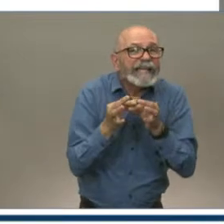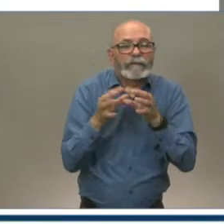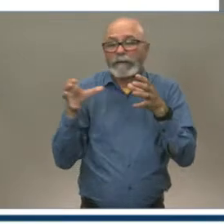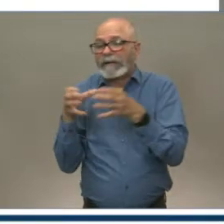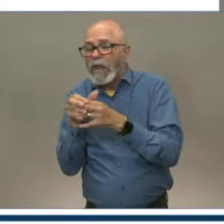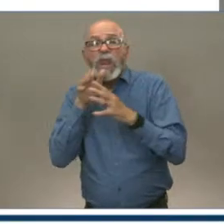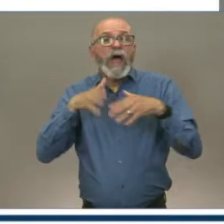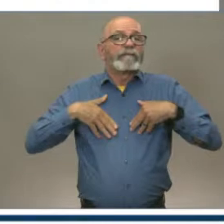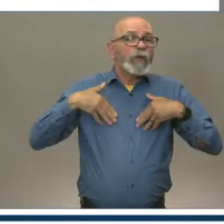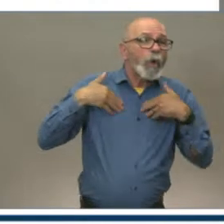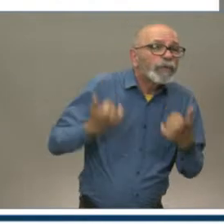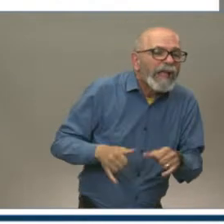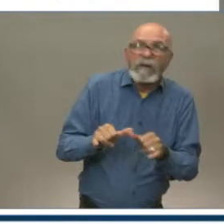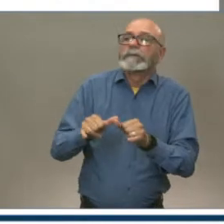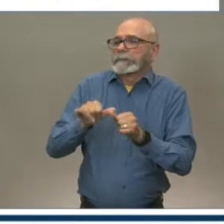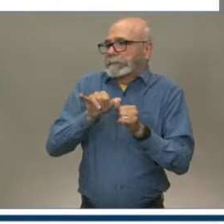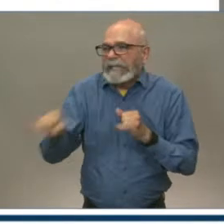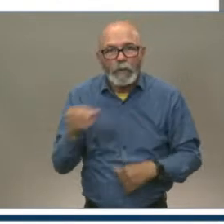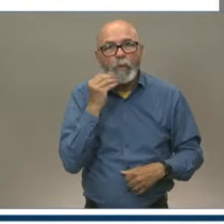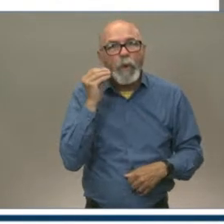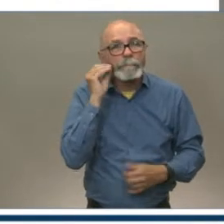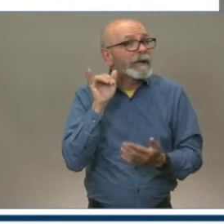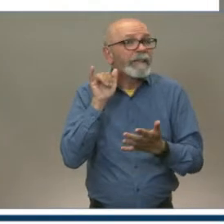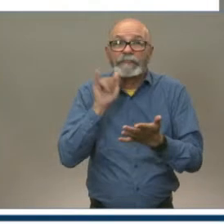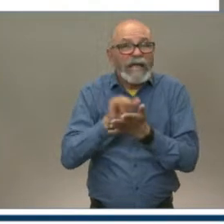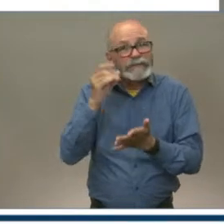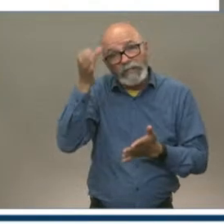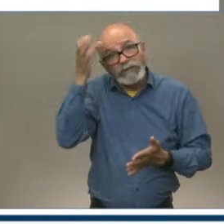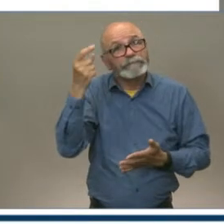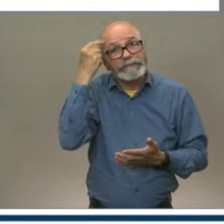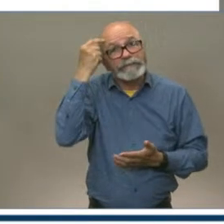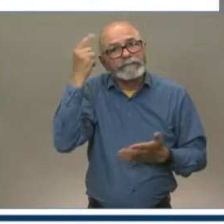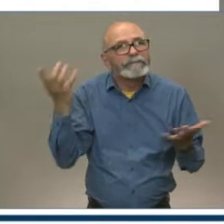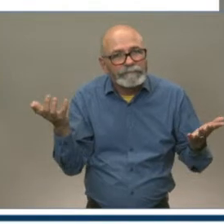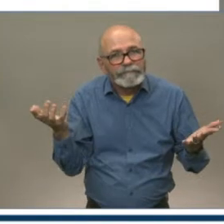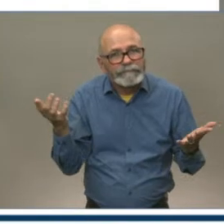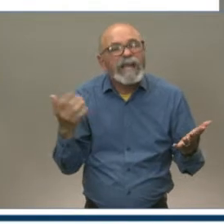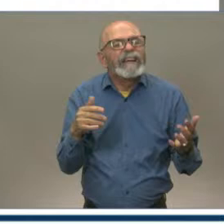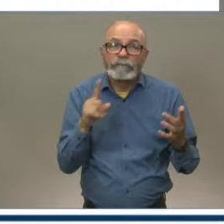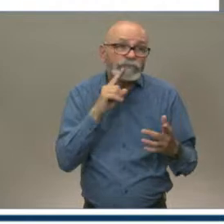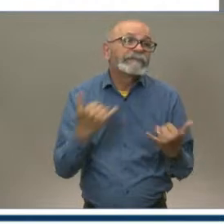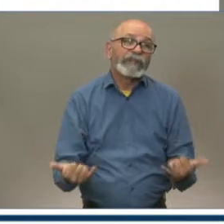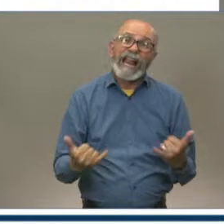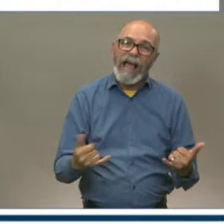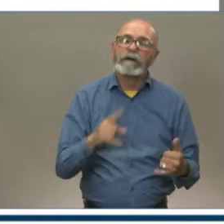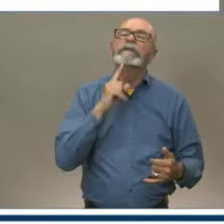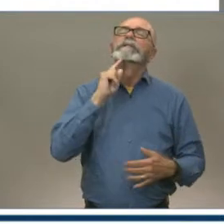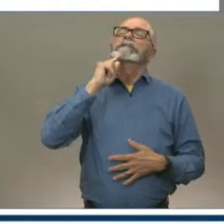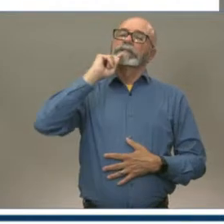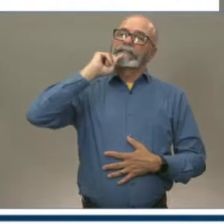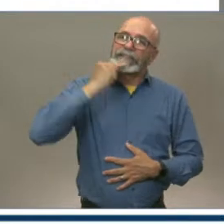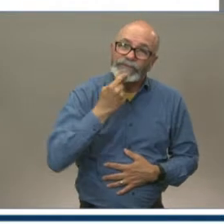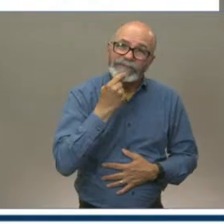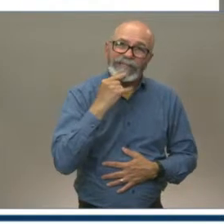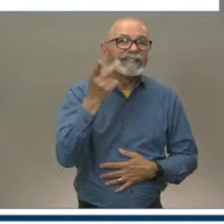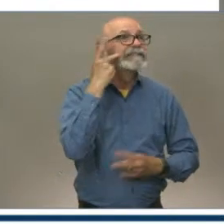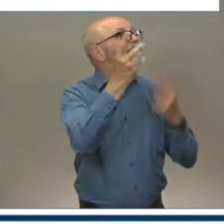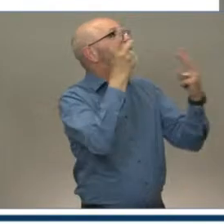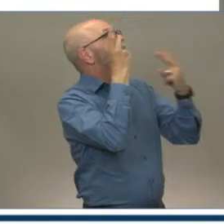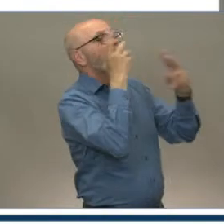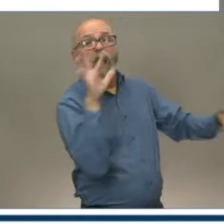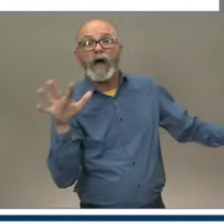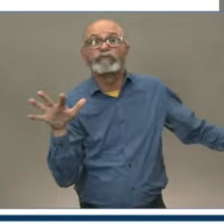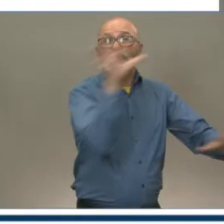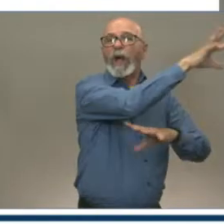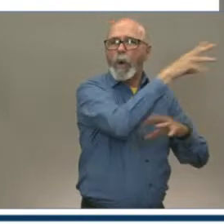unwell. Don't lose hope, but please take this seriously. Look at what's happening in other jurisdictions. We've driven